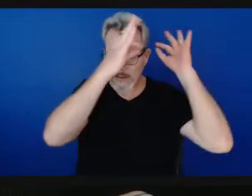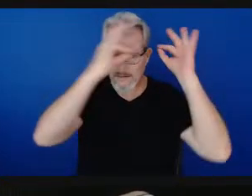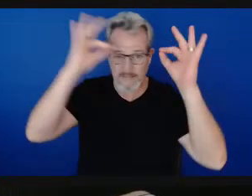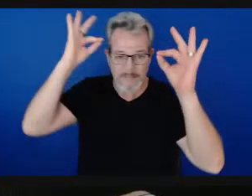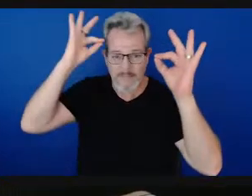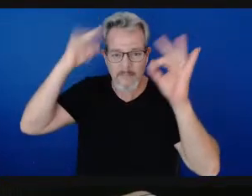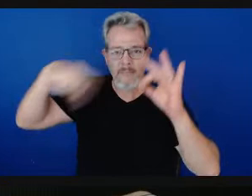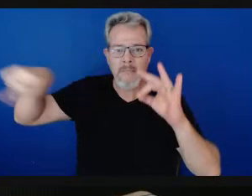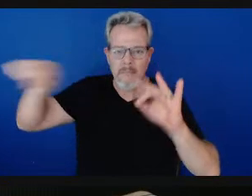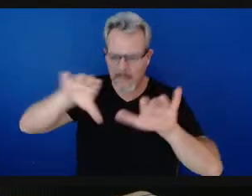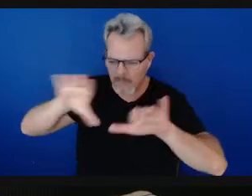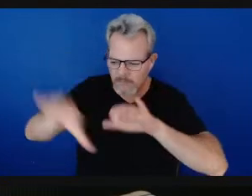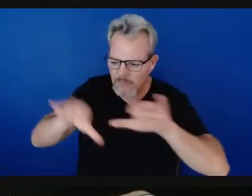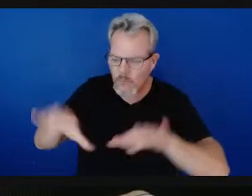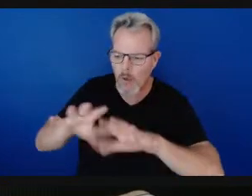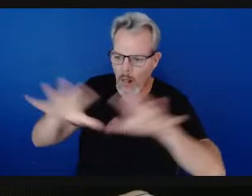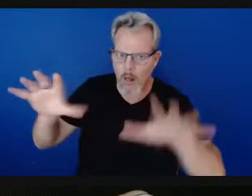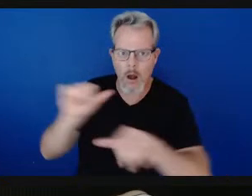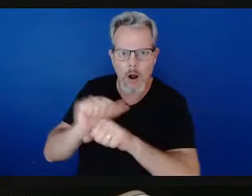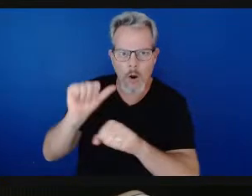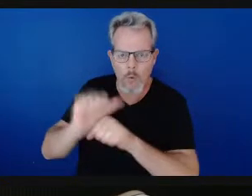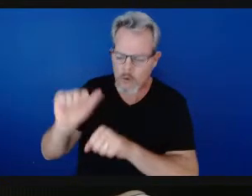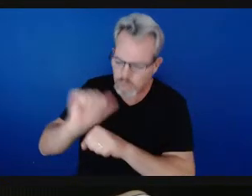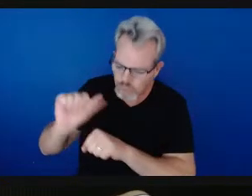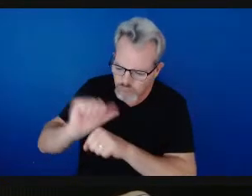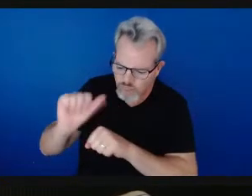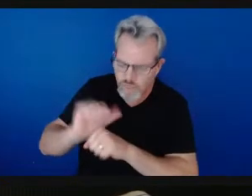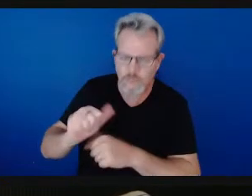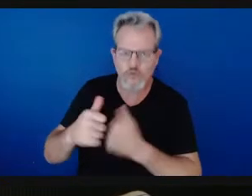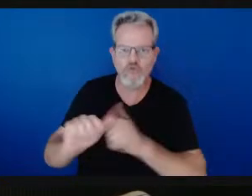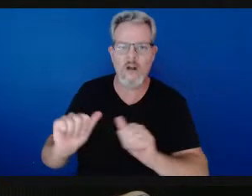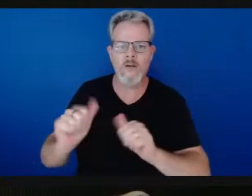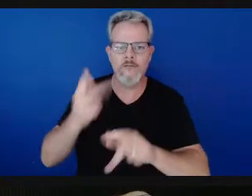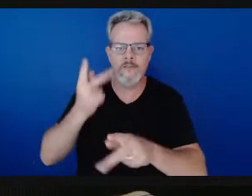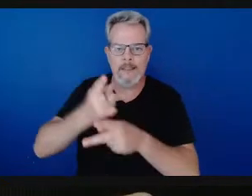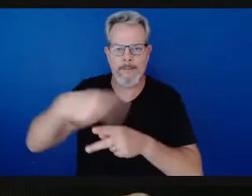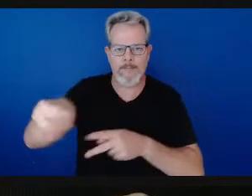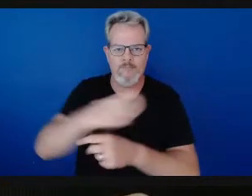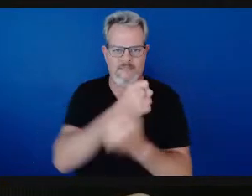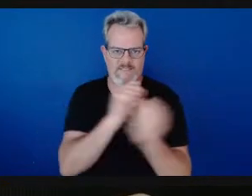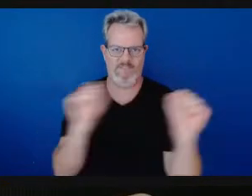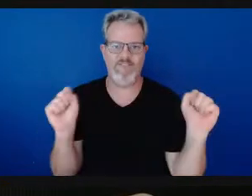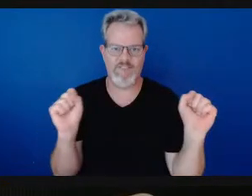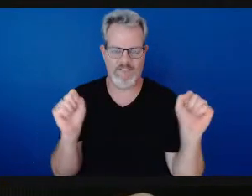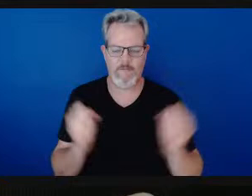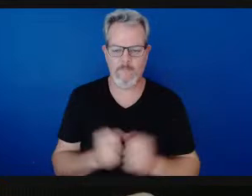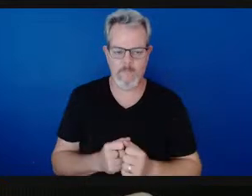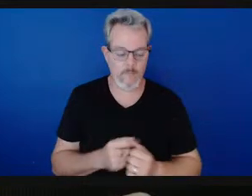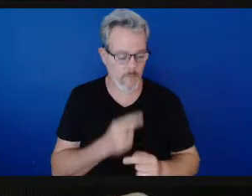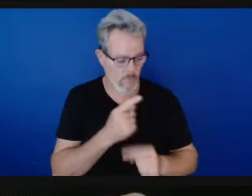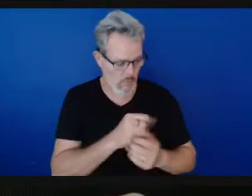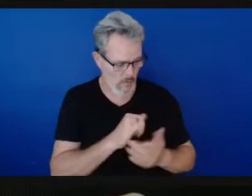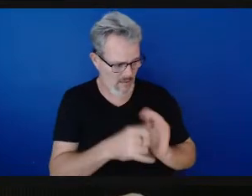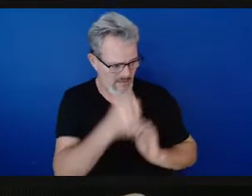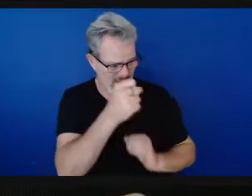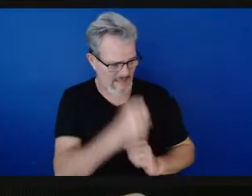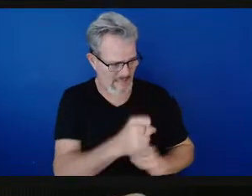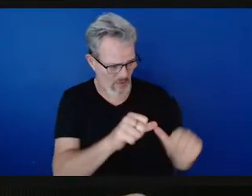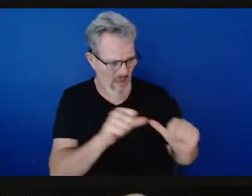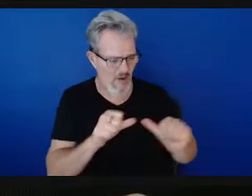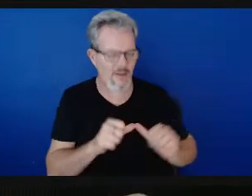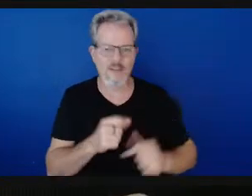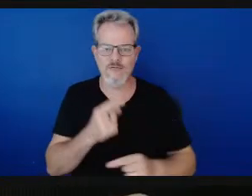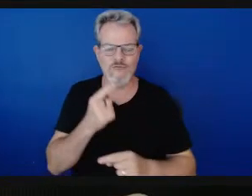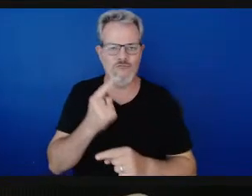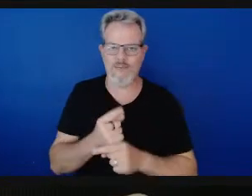down. Precautionary. Yeah, and that's the south side. Yeah, and so on the north side, it's really not much to worry about. The fog is hardly ever there, and